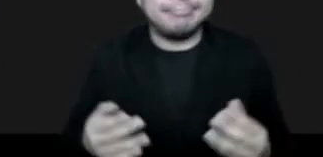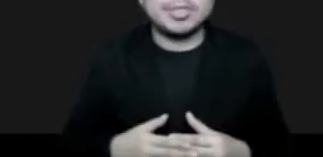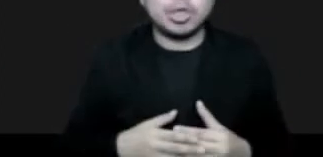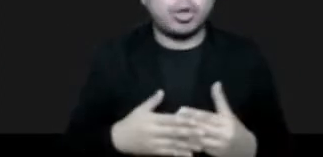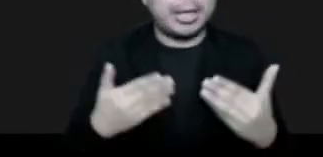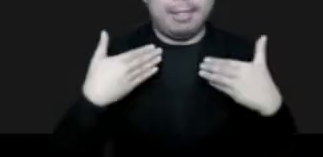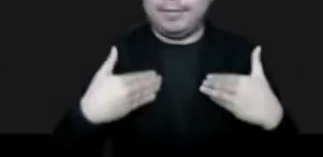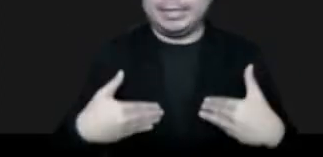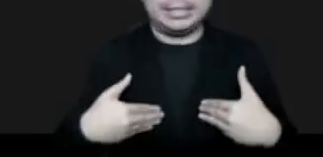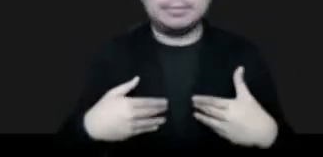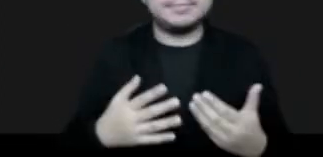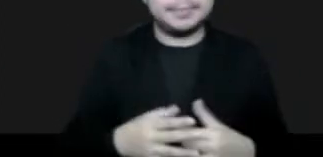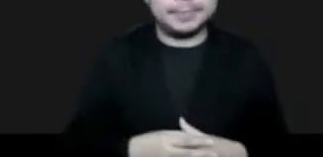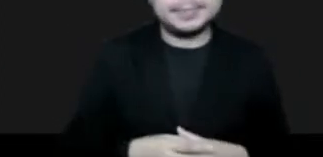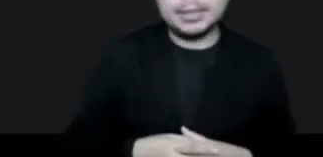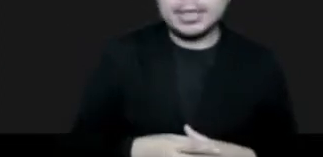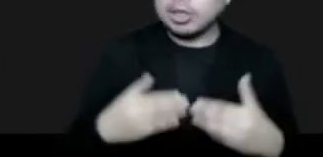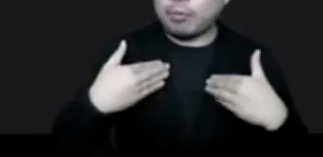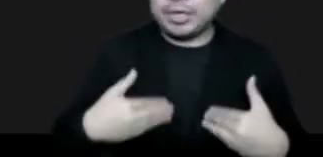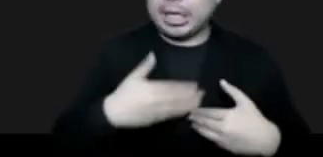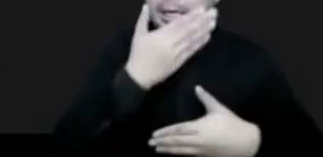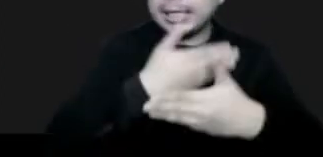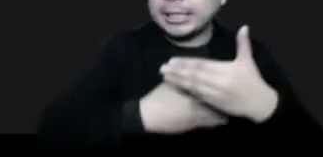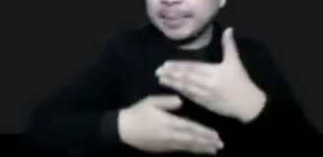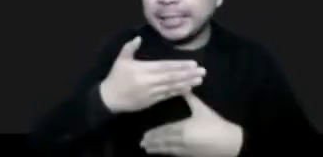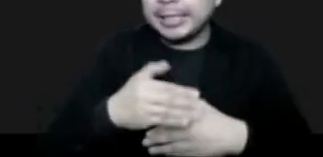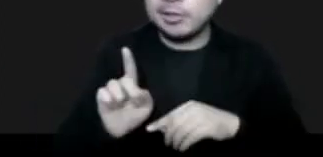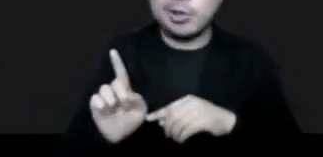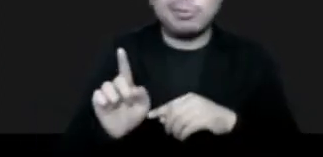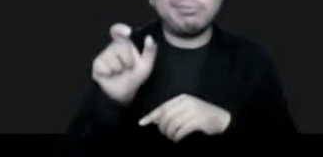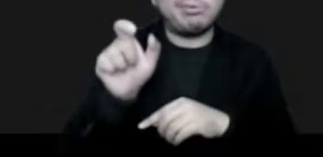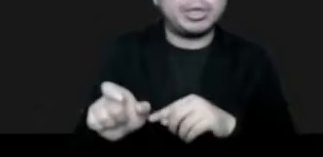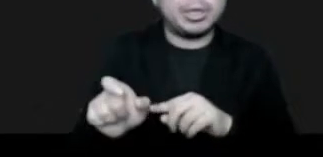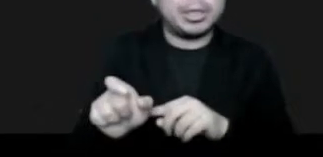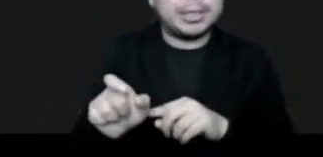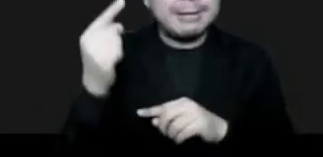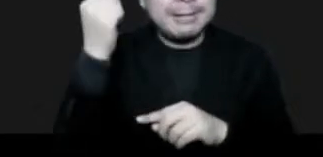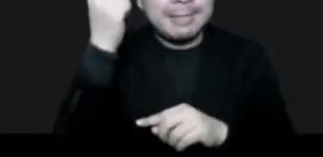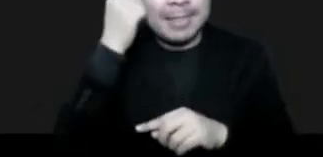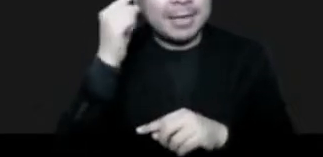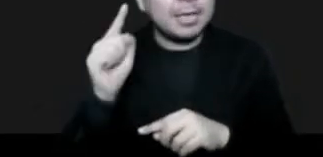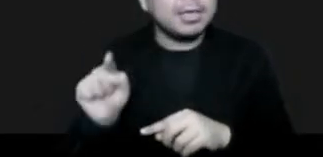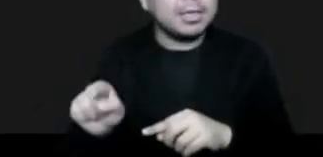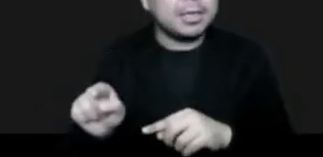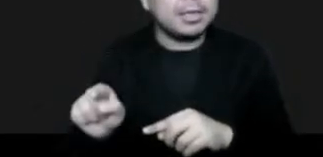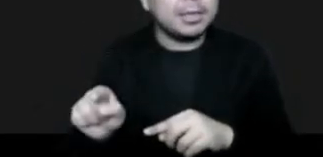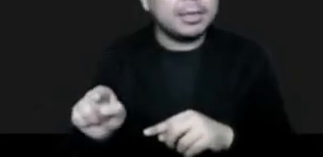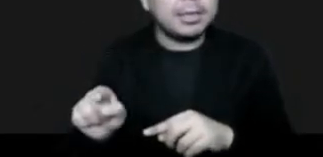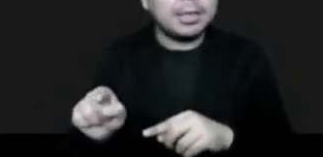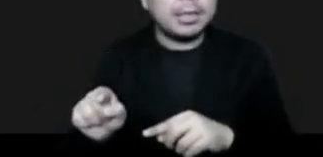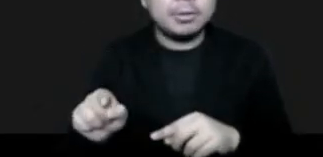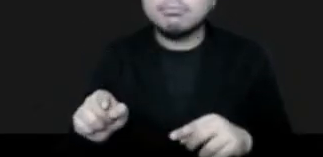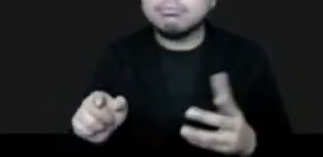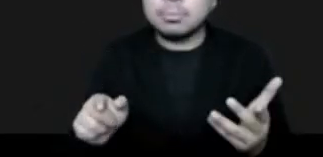who actually has the thinking of a 6-year-old whilst they are 23-year-old, and